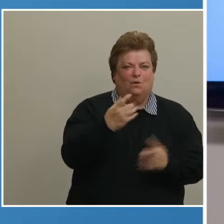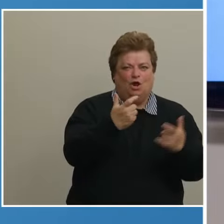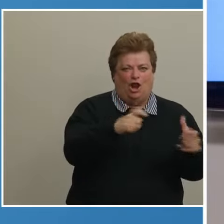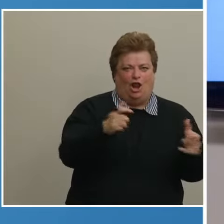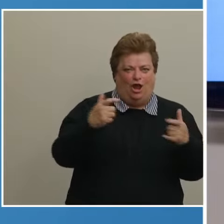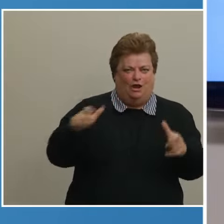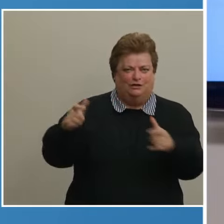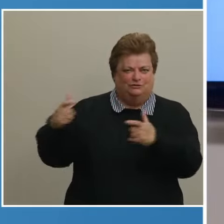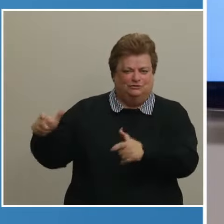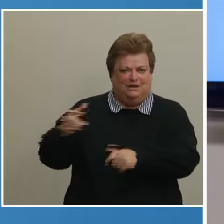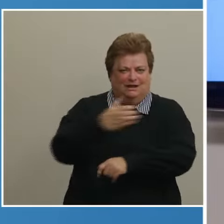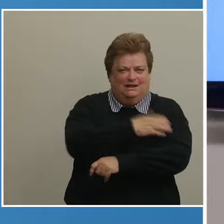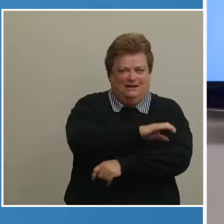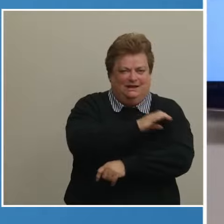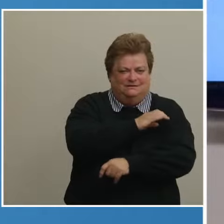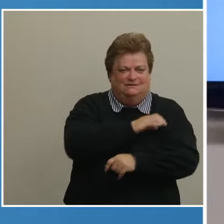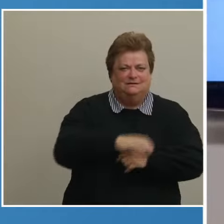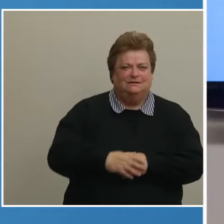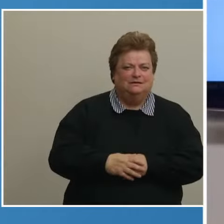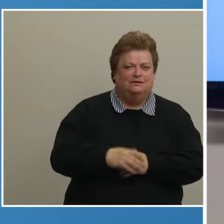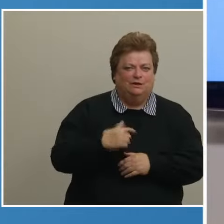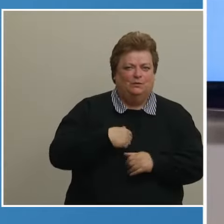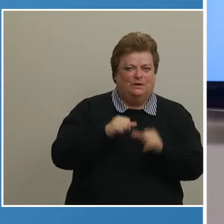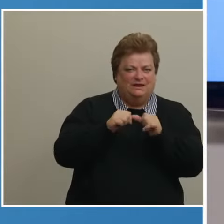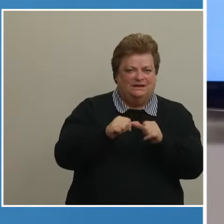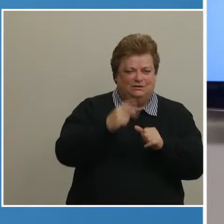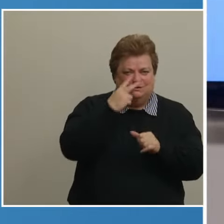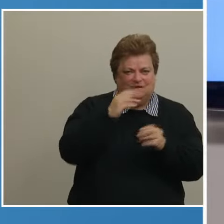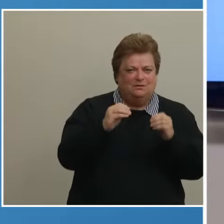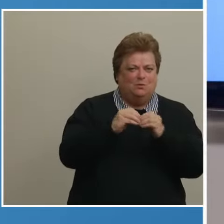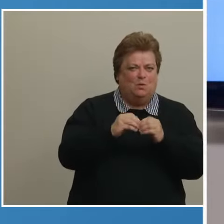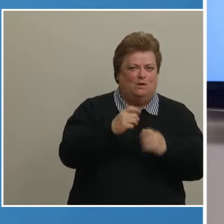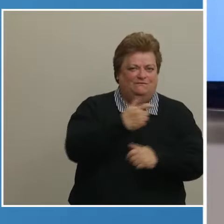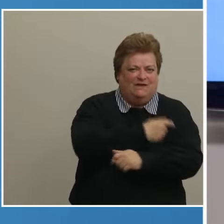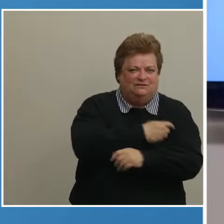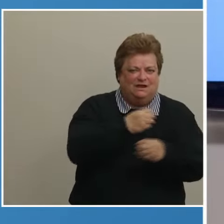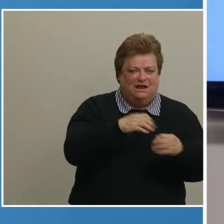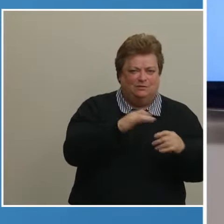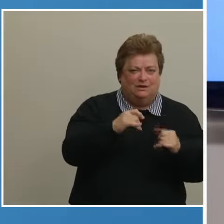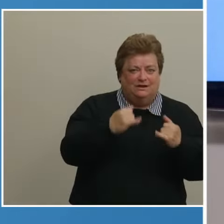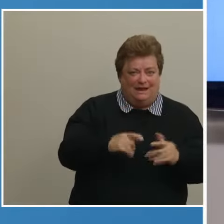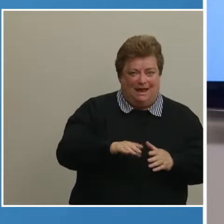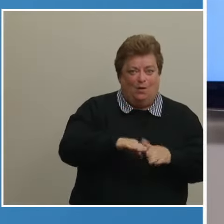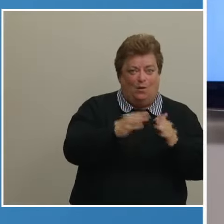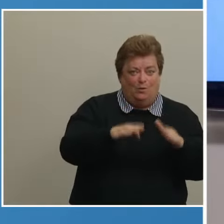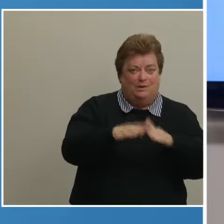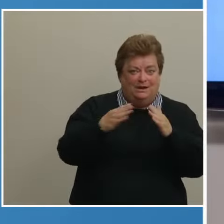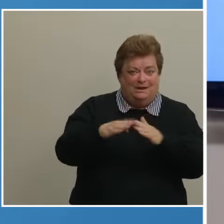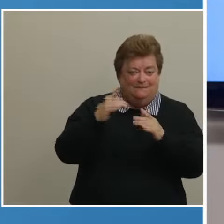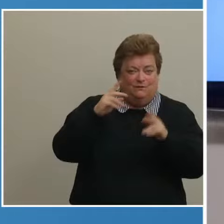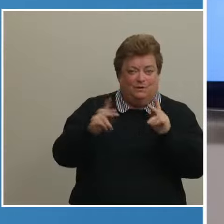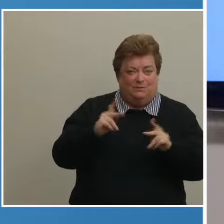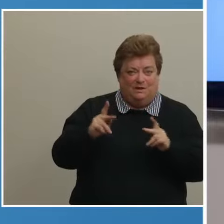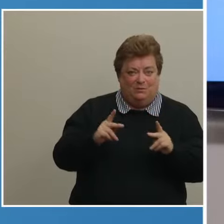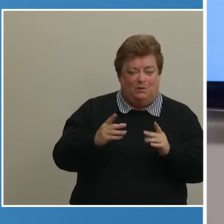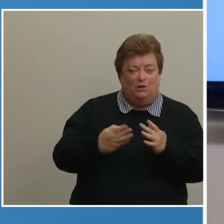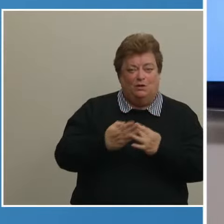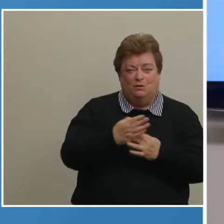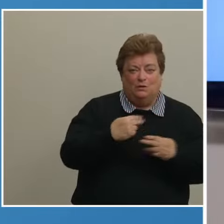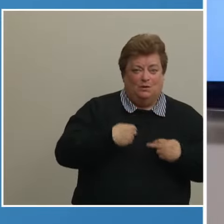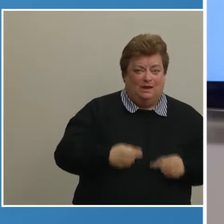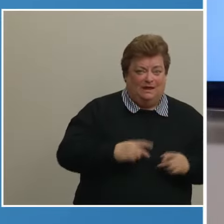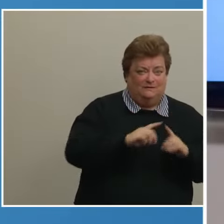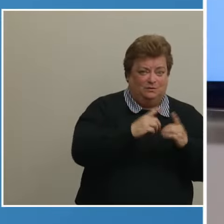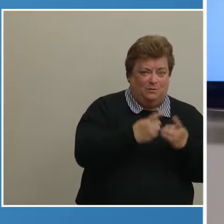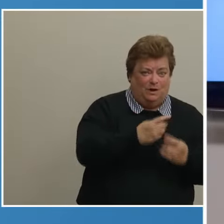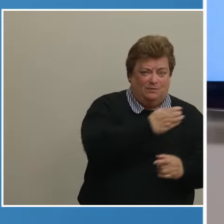large-scale clinics. We continue to see more vaccination opportunities opening up for our residents, whether it's through a health